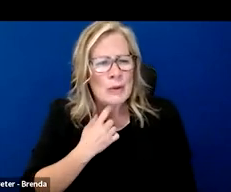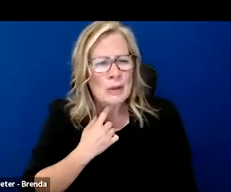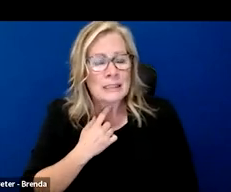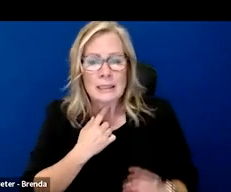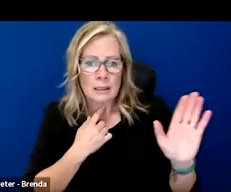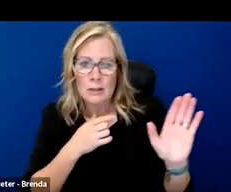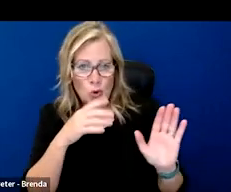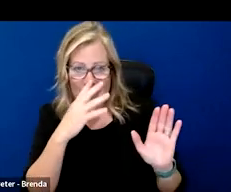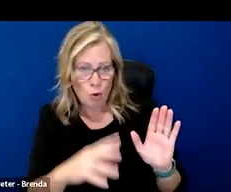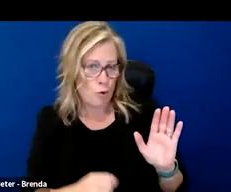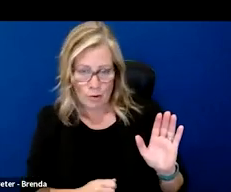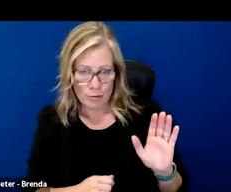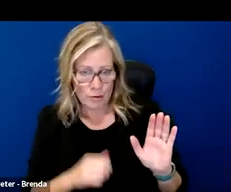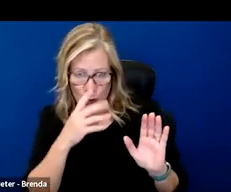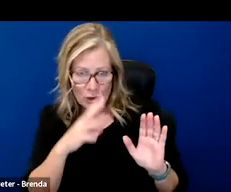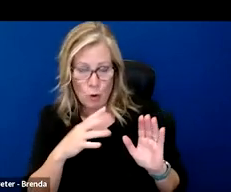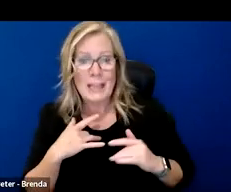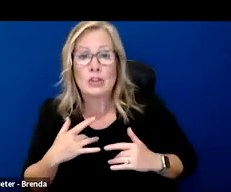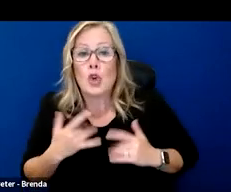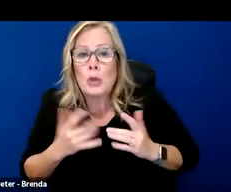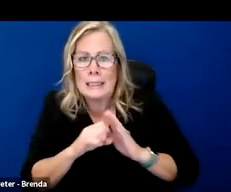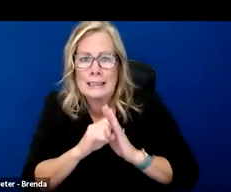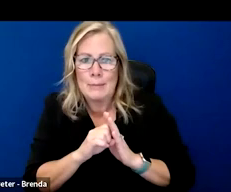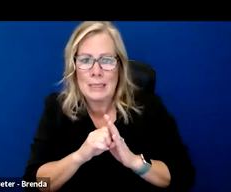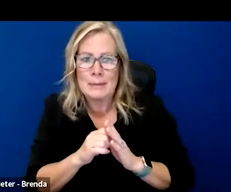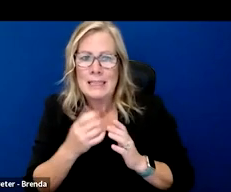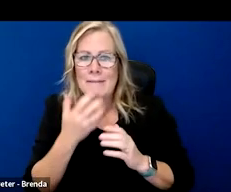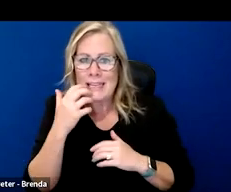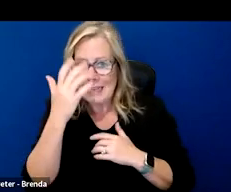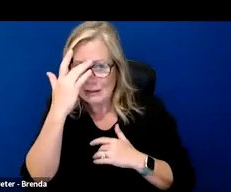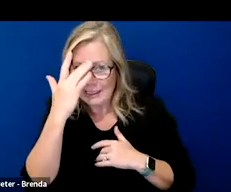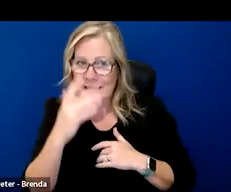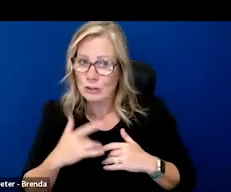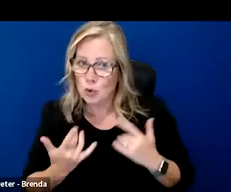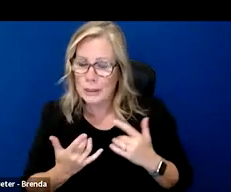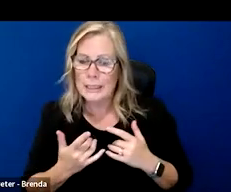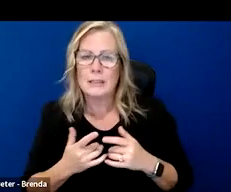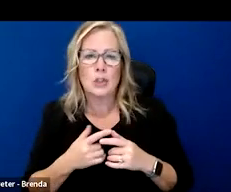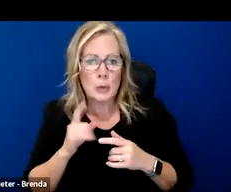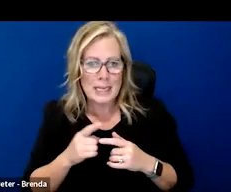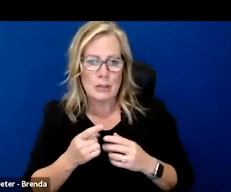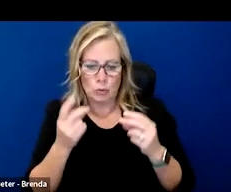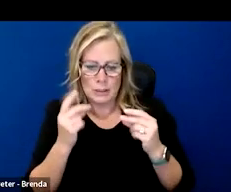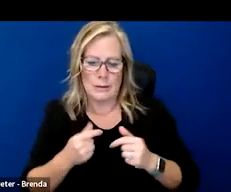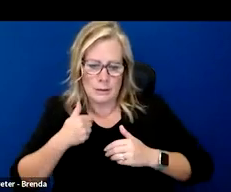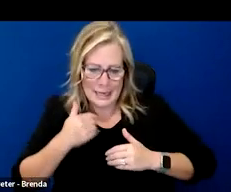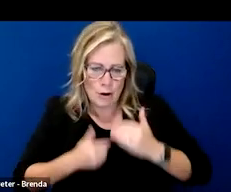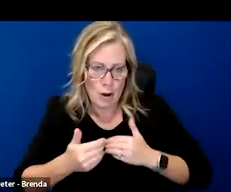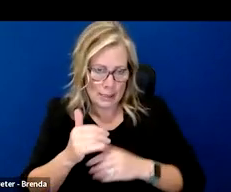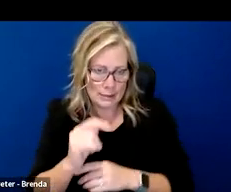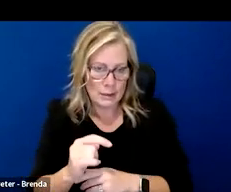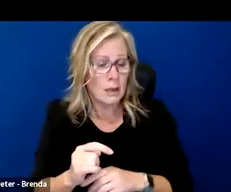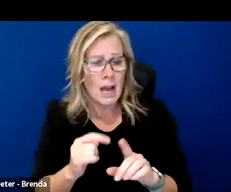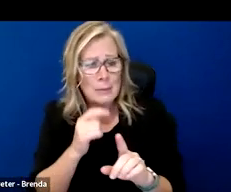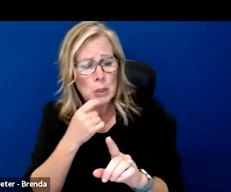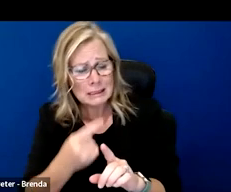those. Those are important early symptoms of heat illness. And we wouldn't quite characterize those as heat exhaustion or heat stroke, but very important